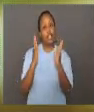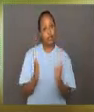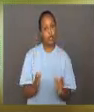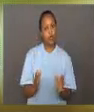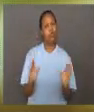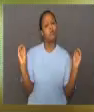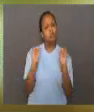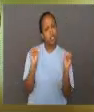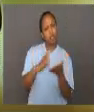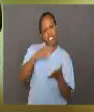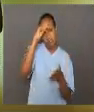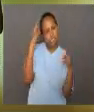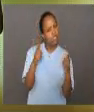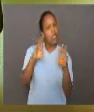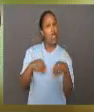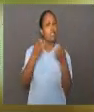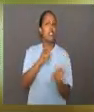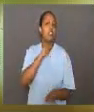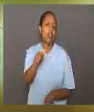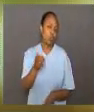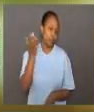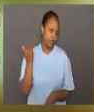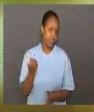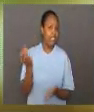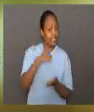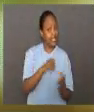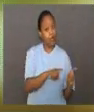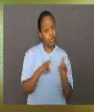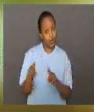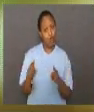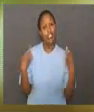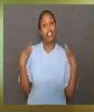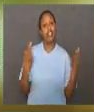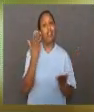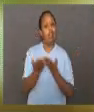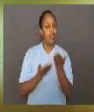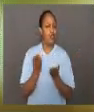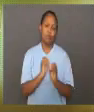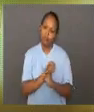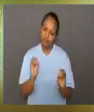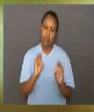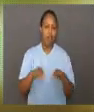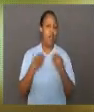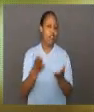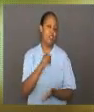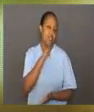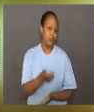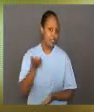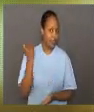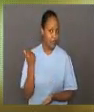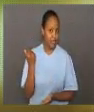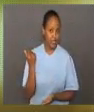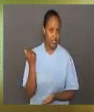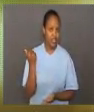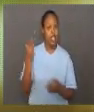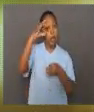given access to education. They had limited or no access to health care, and they were not